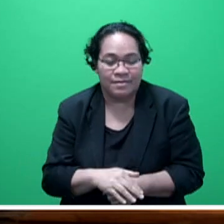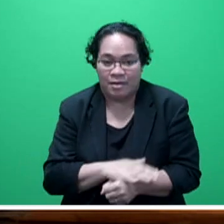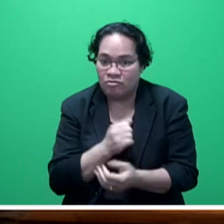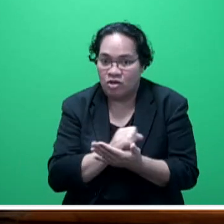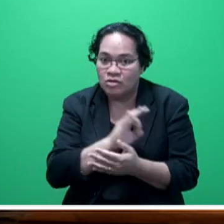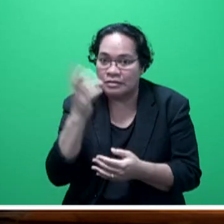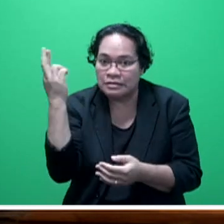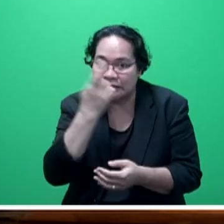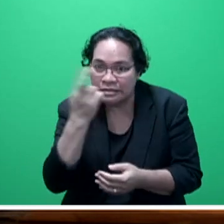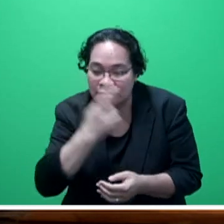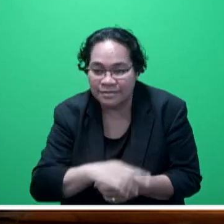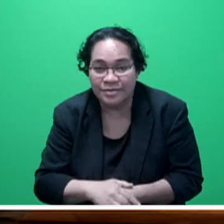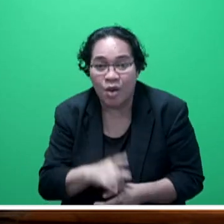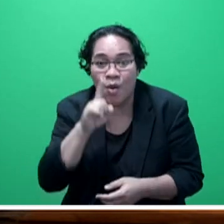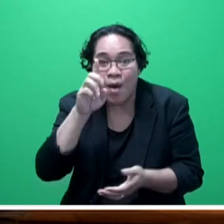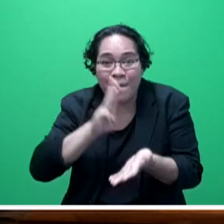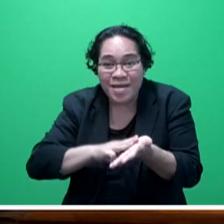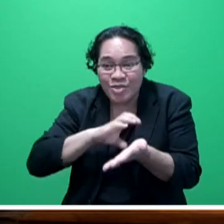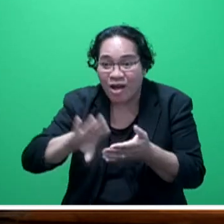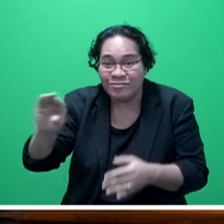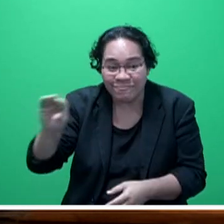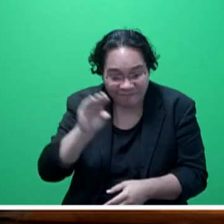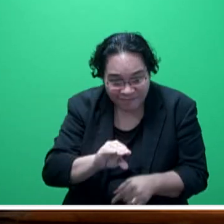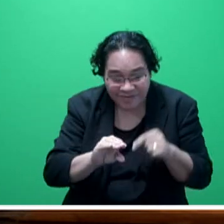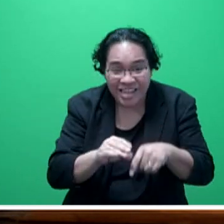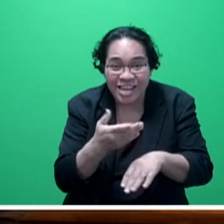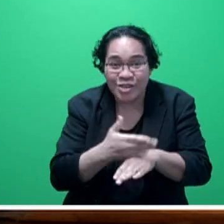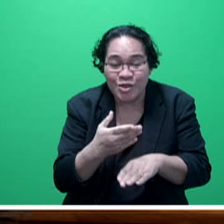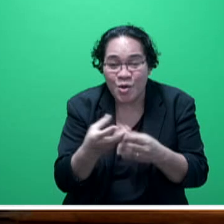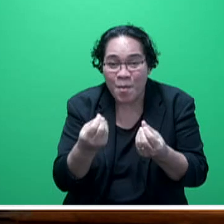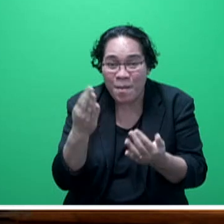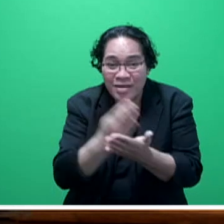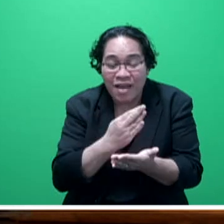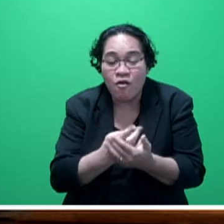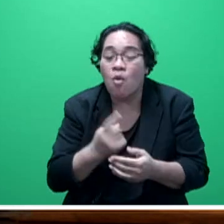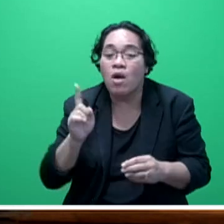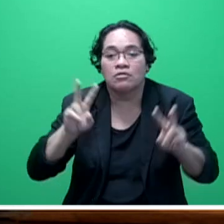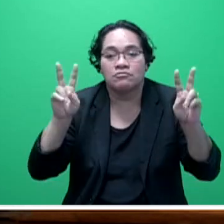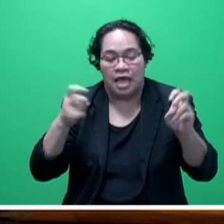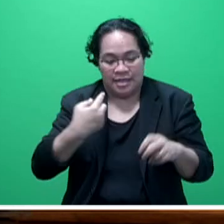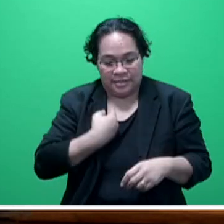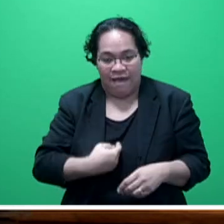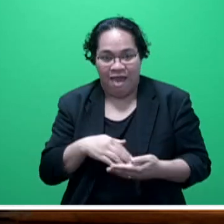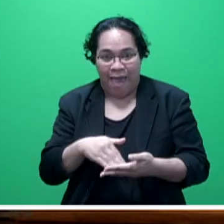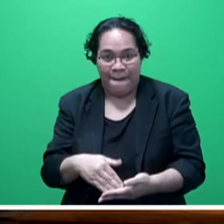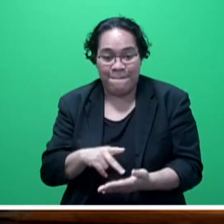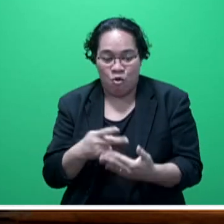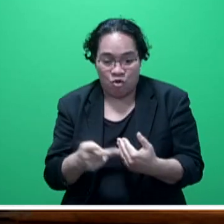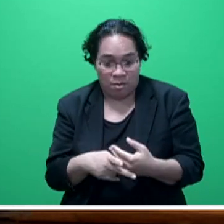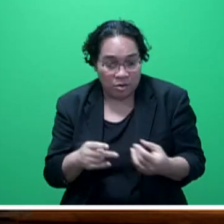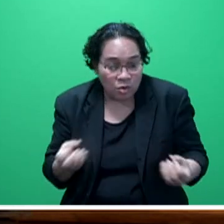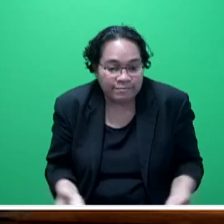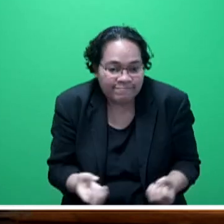sir, with the $1 million allocation in the new budget for self-help programs, communities are